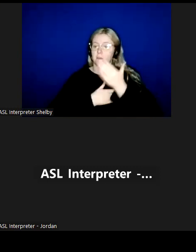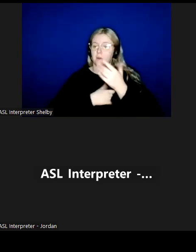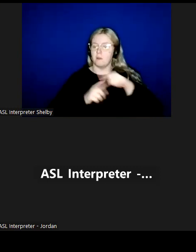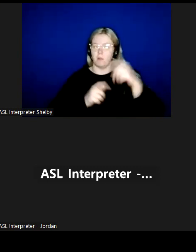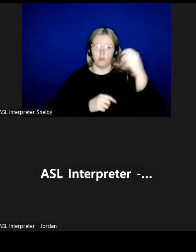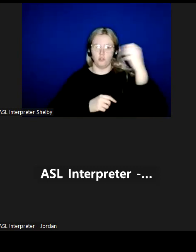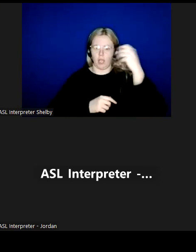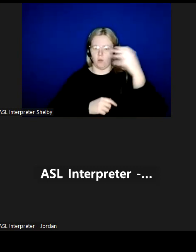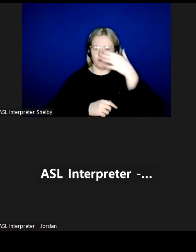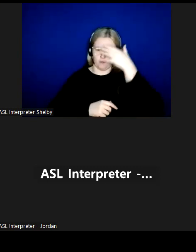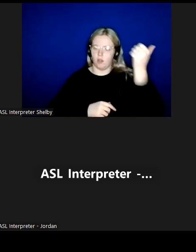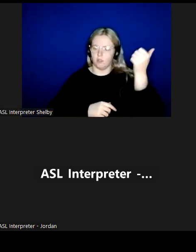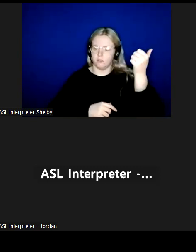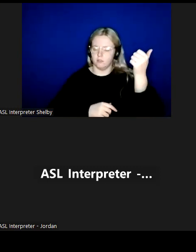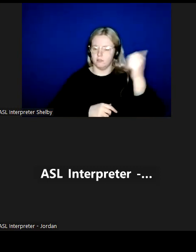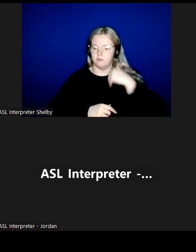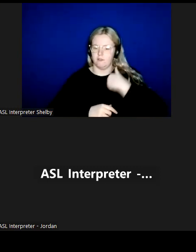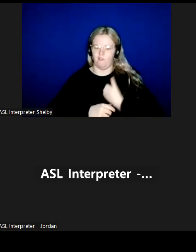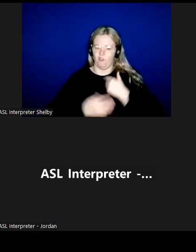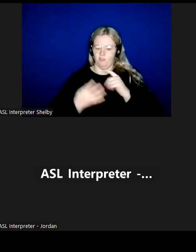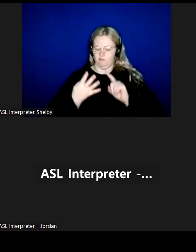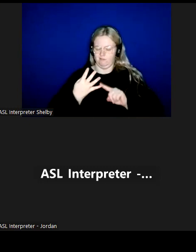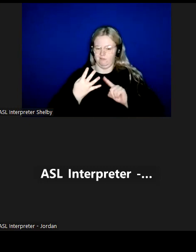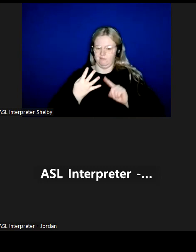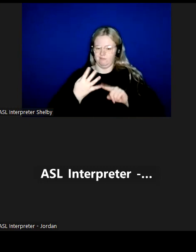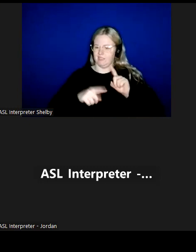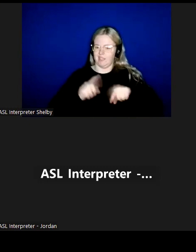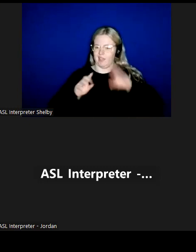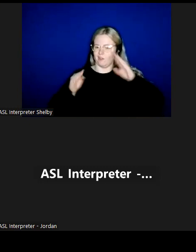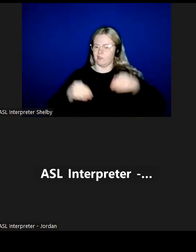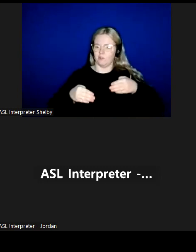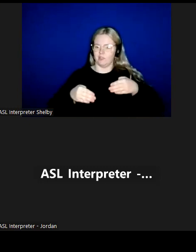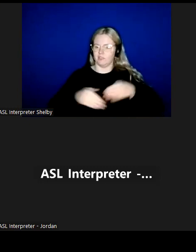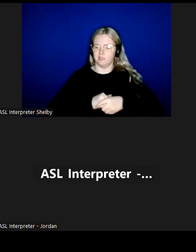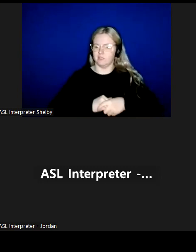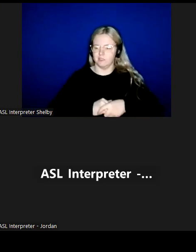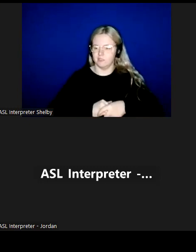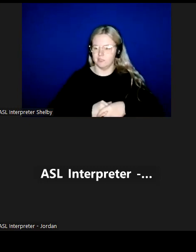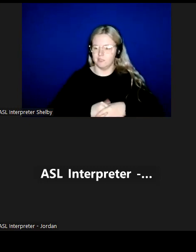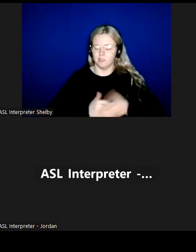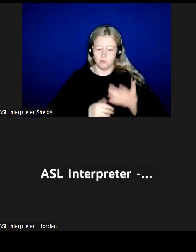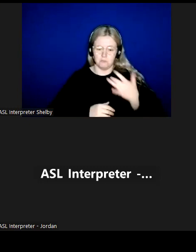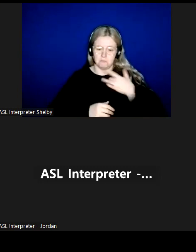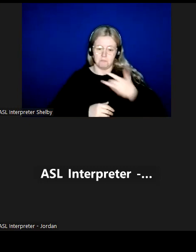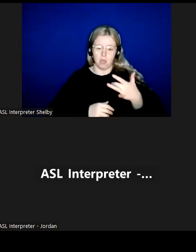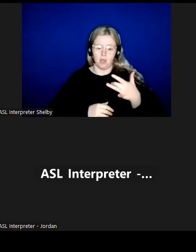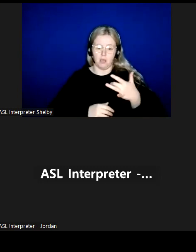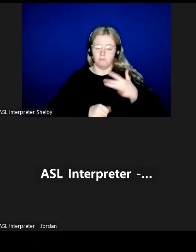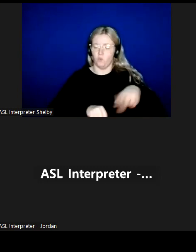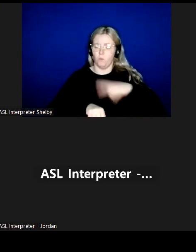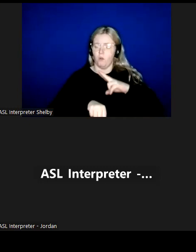shower. So, you know, even some of the things where we normally would be quite